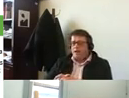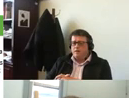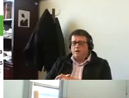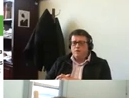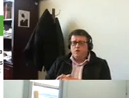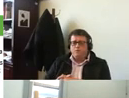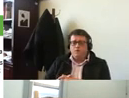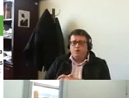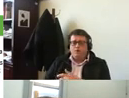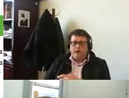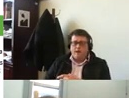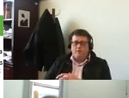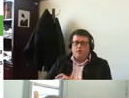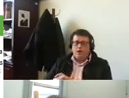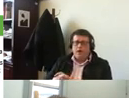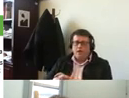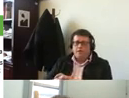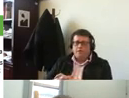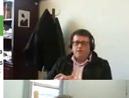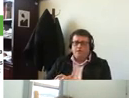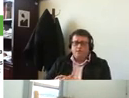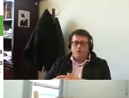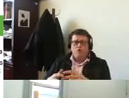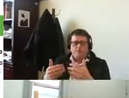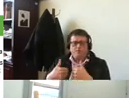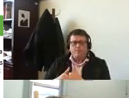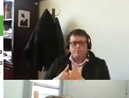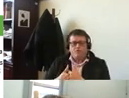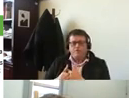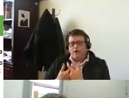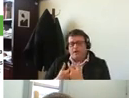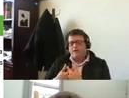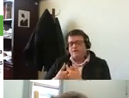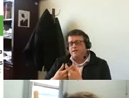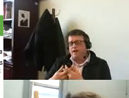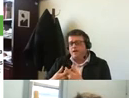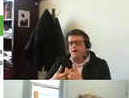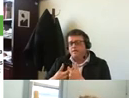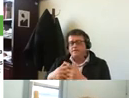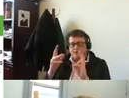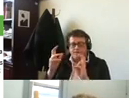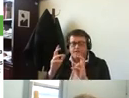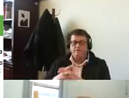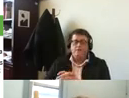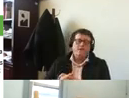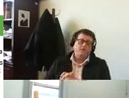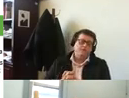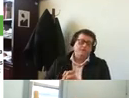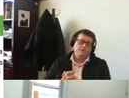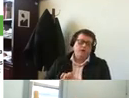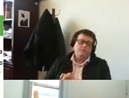all adults are presumed to be capable unless, the burden of proof or evidence is on us as the system